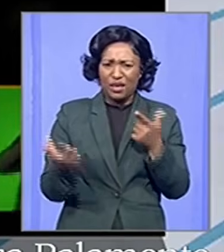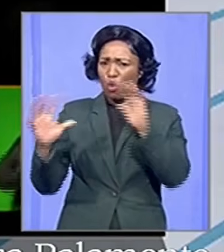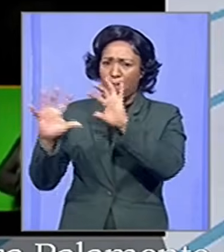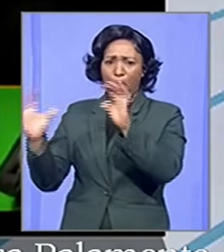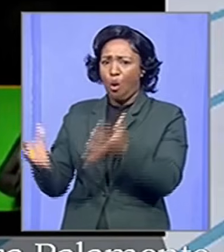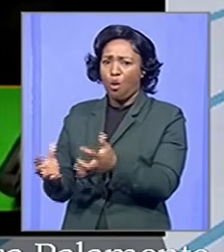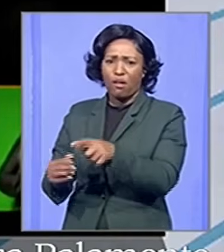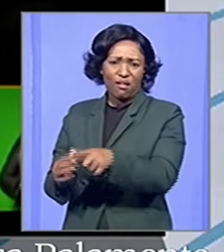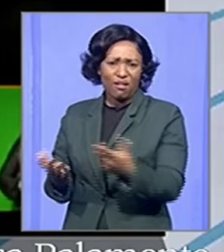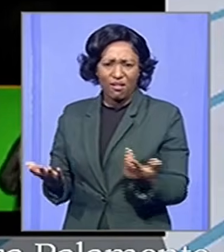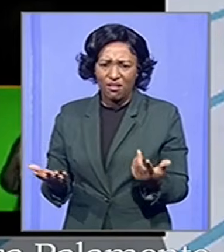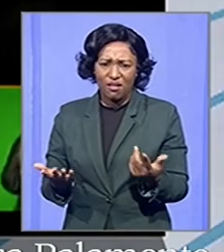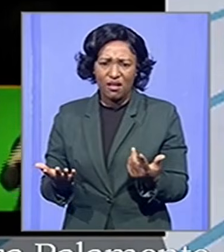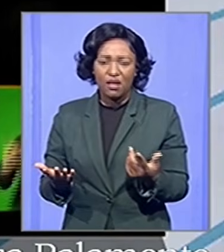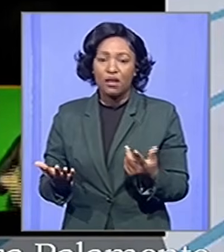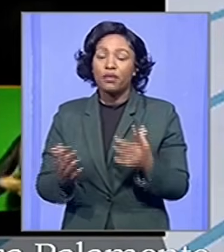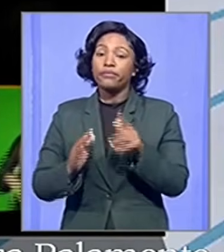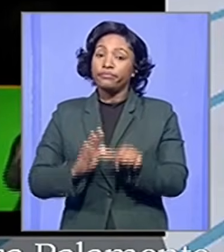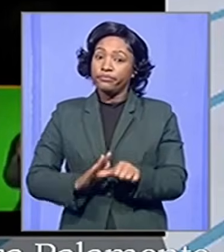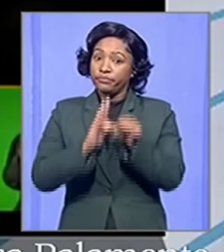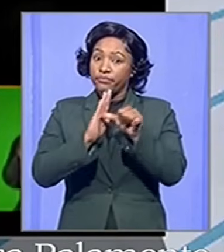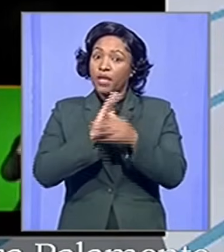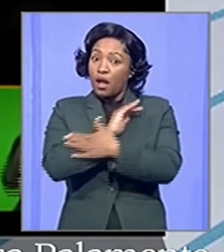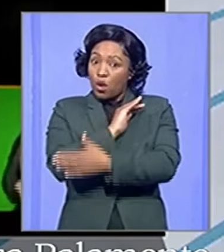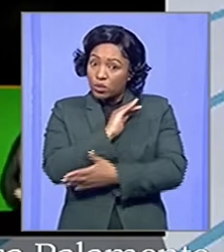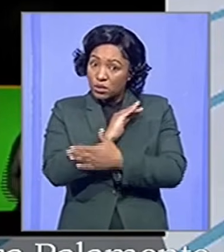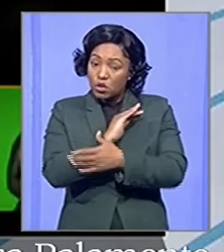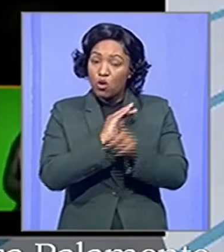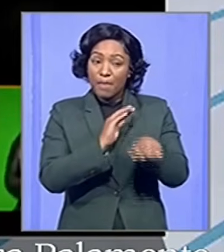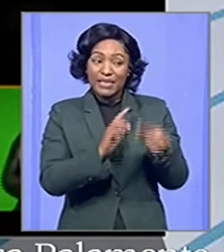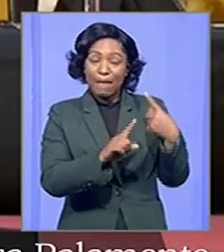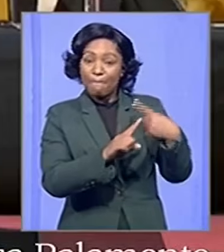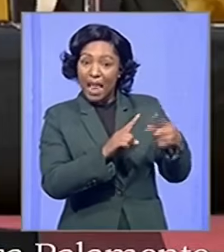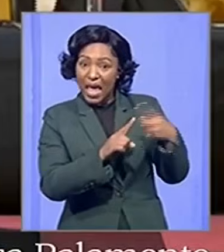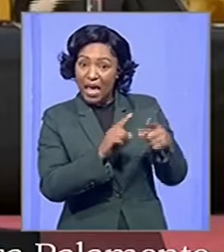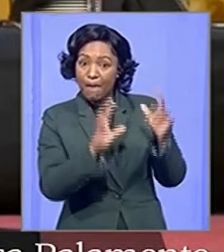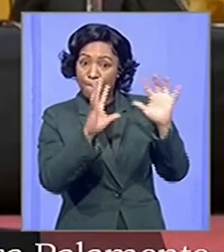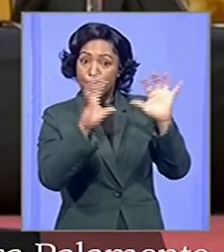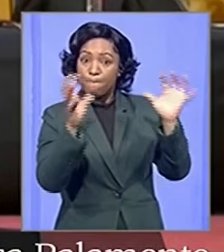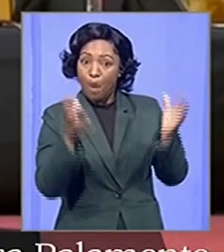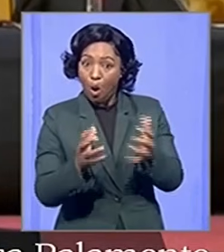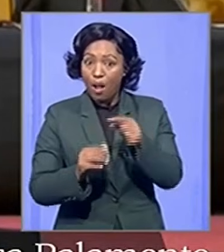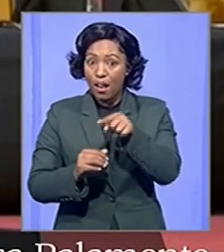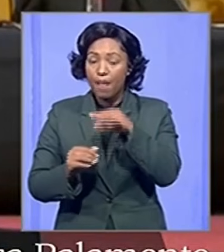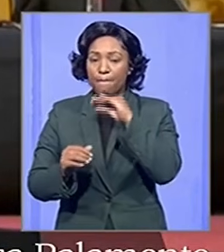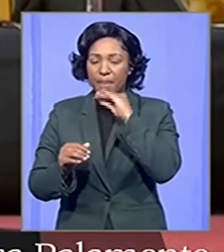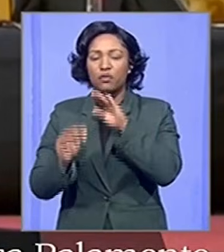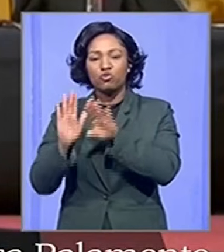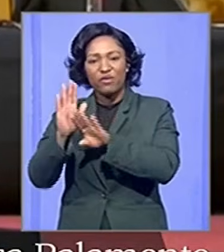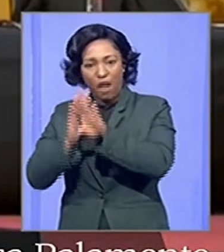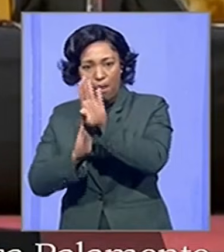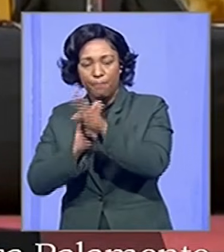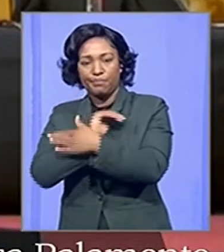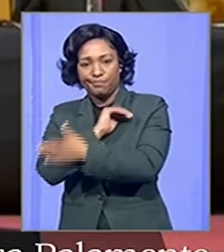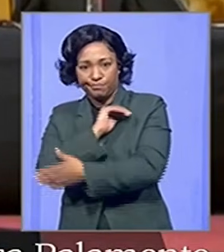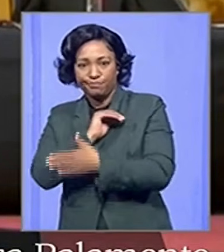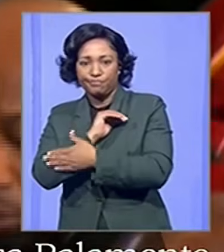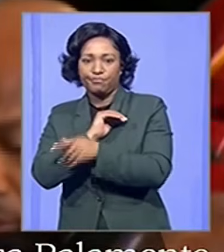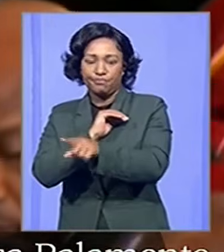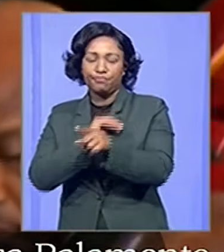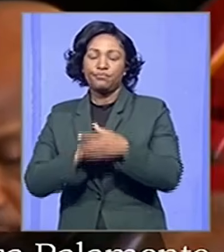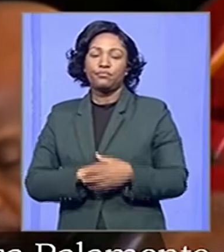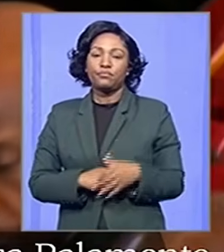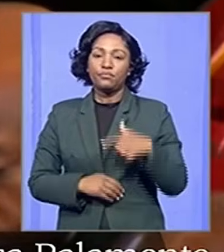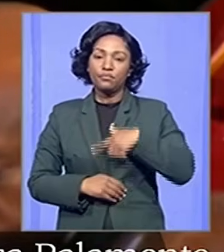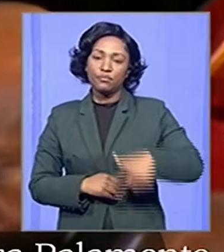important in building this country is to play the ball of development. Mopresidente o phethile boitlamo ba Afrika Borwa